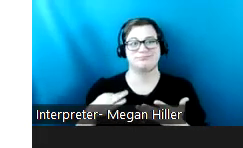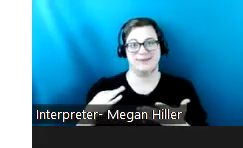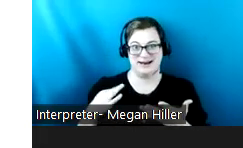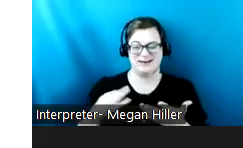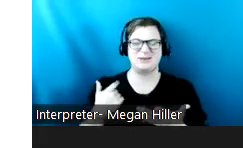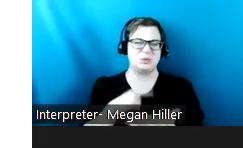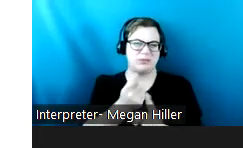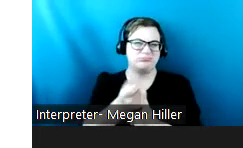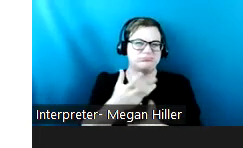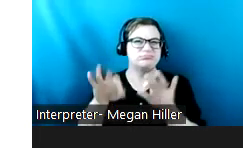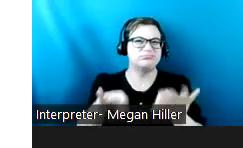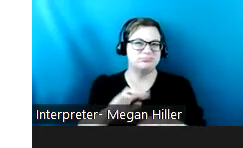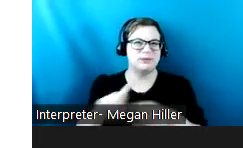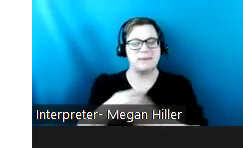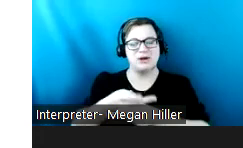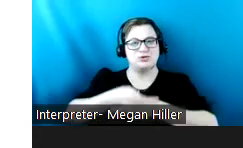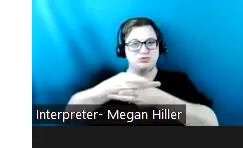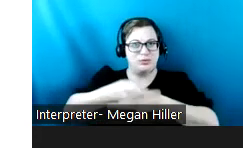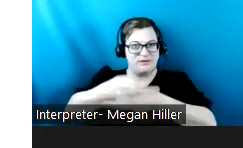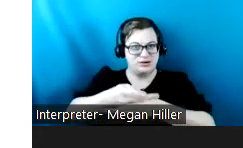more about supervision here in a second.